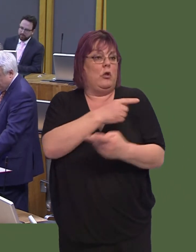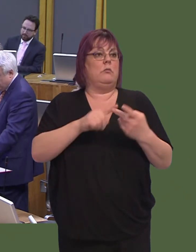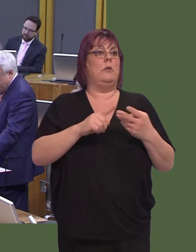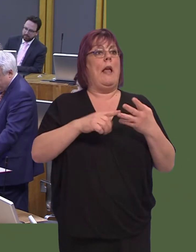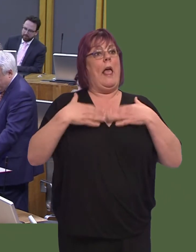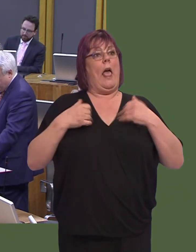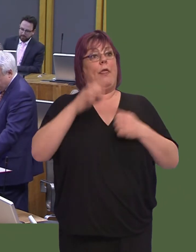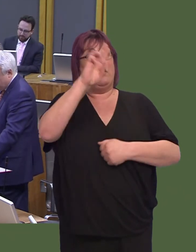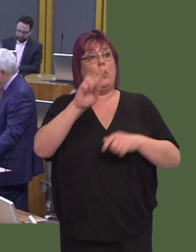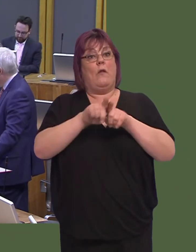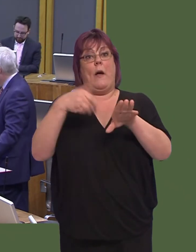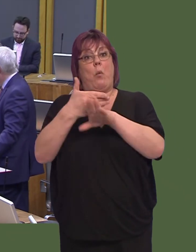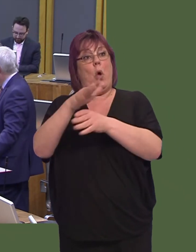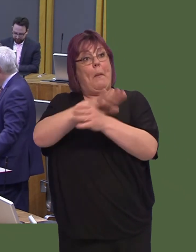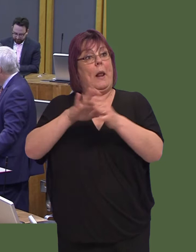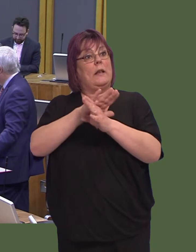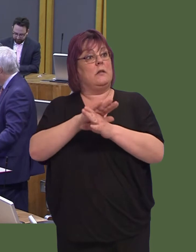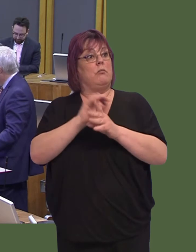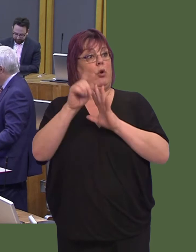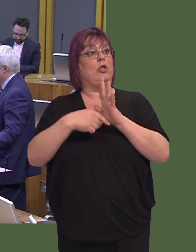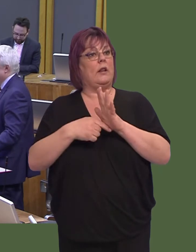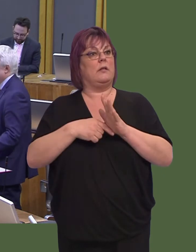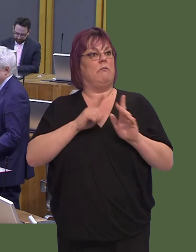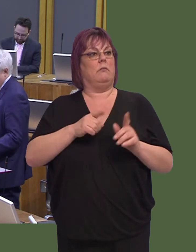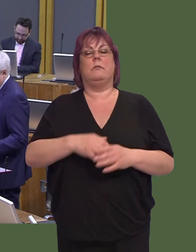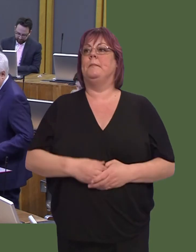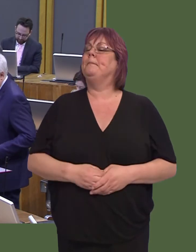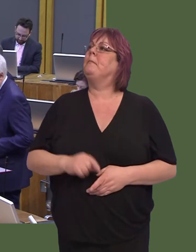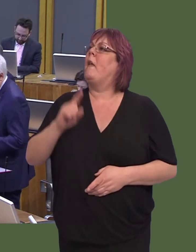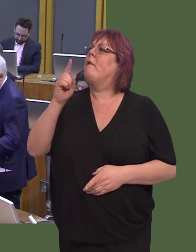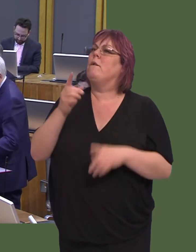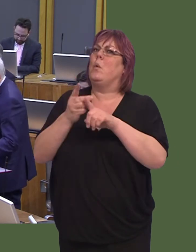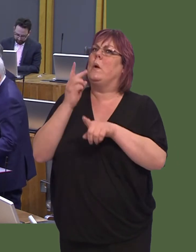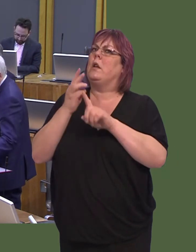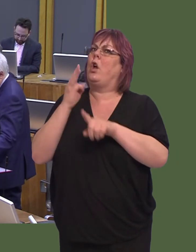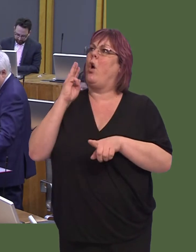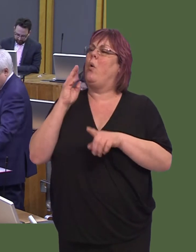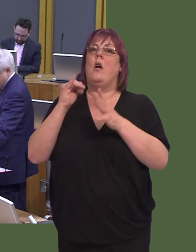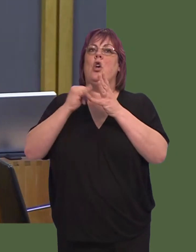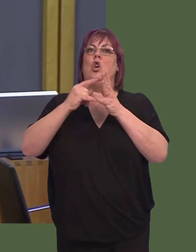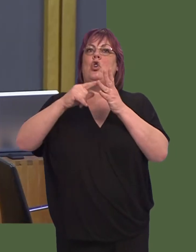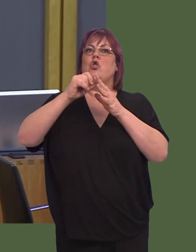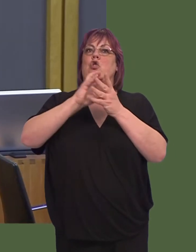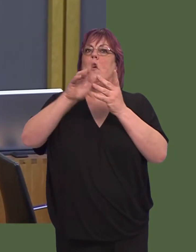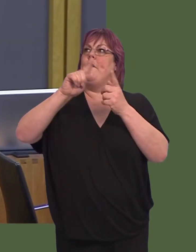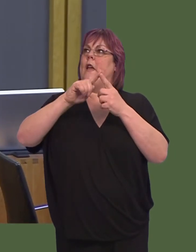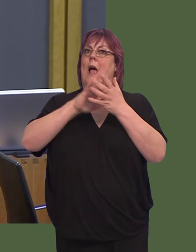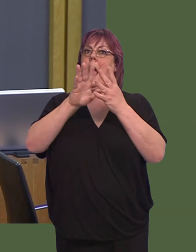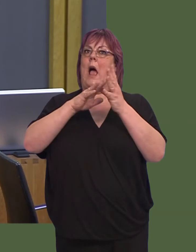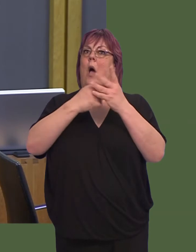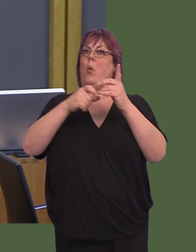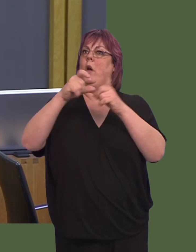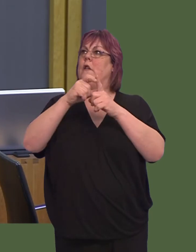immunisation programmes and healthy schools and workplace programmes. First Minister, a few weeks ago, Sophie Howers, Commissioner